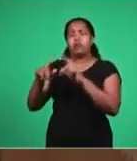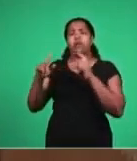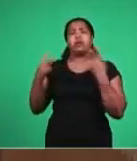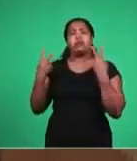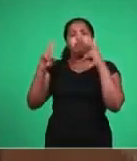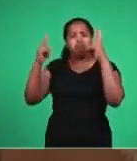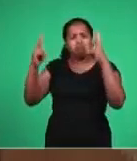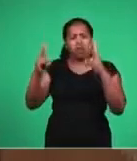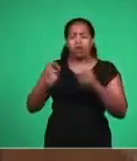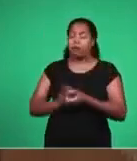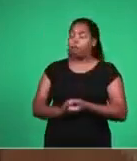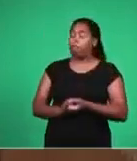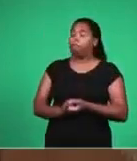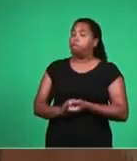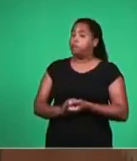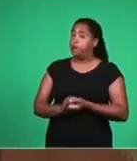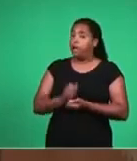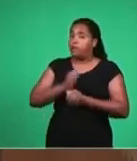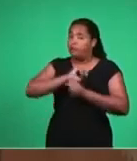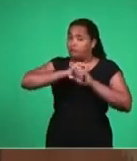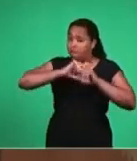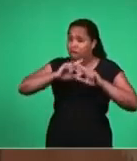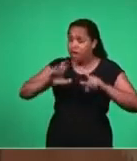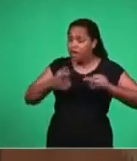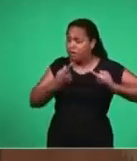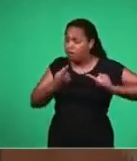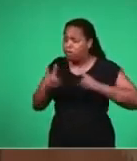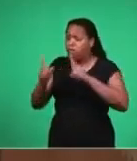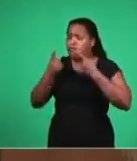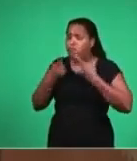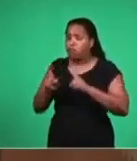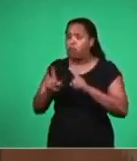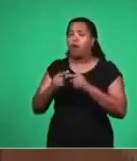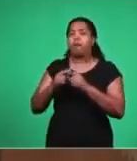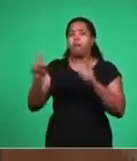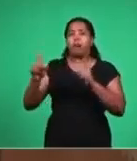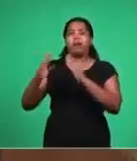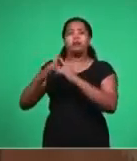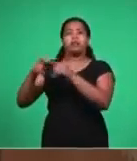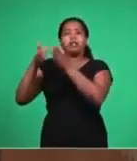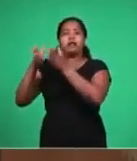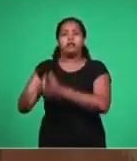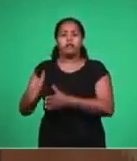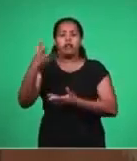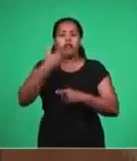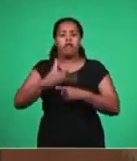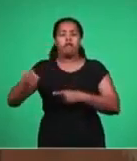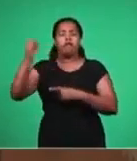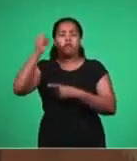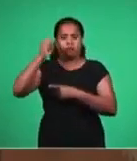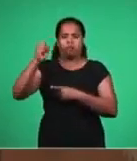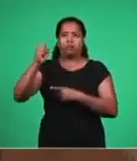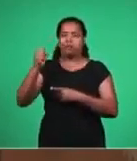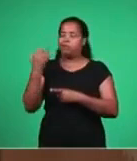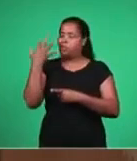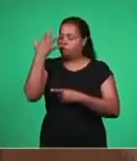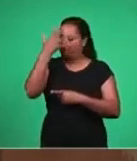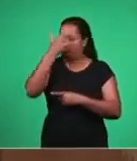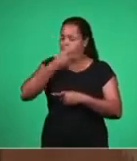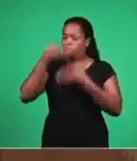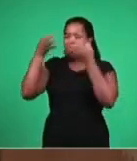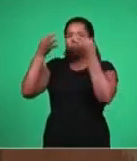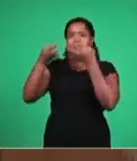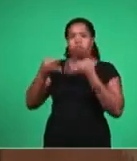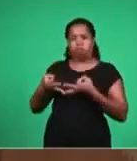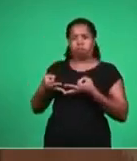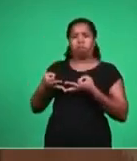church. How many persecutions have the church, but the church has won all their battles. So it